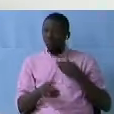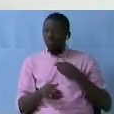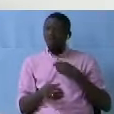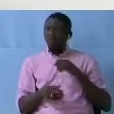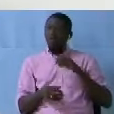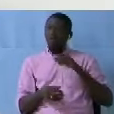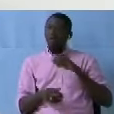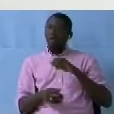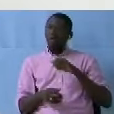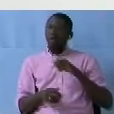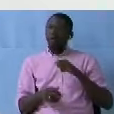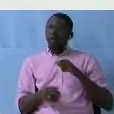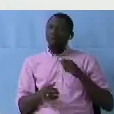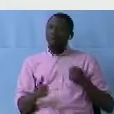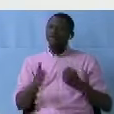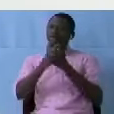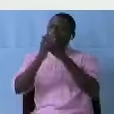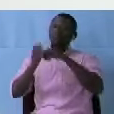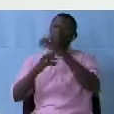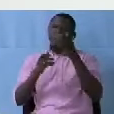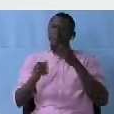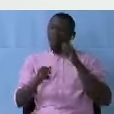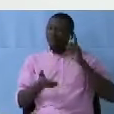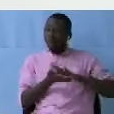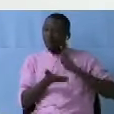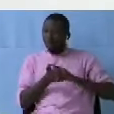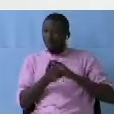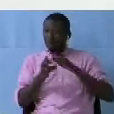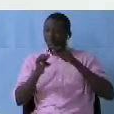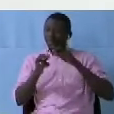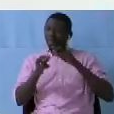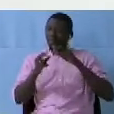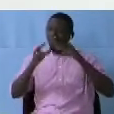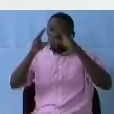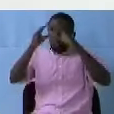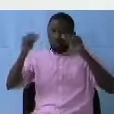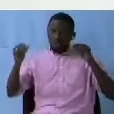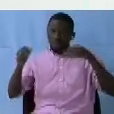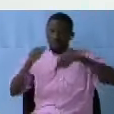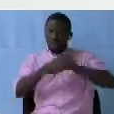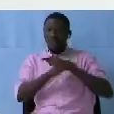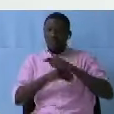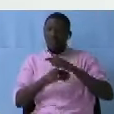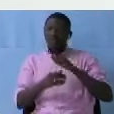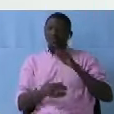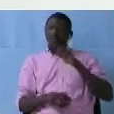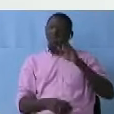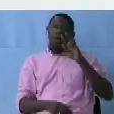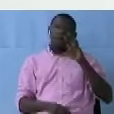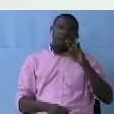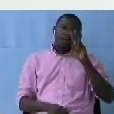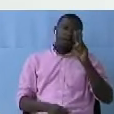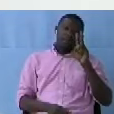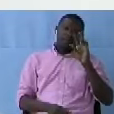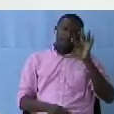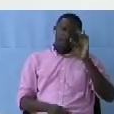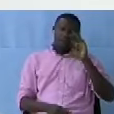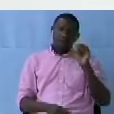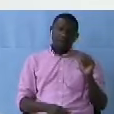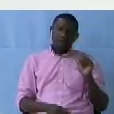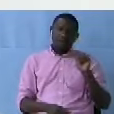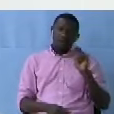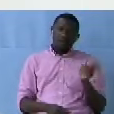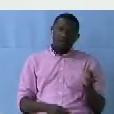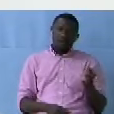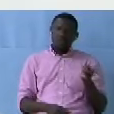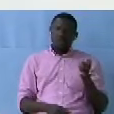and emergency unit of the Edward Francis Small Teaching Hospital dem ba ci fa nga xamné moy bëre bi ñoo wax accident and emergency unit ci l'hôpital bu